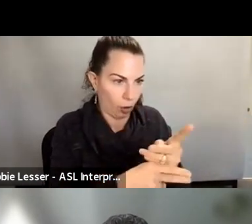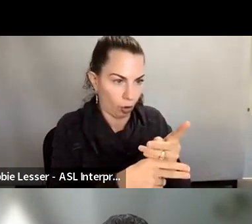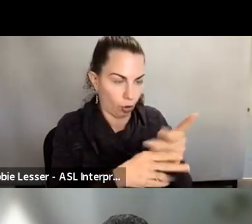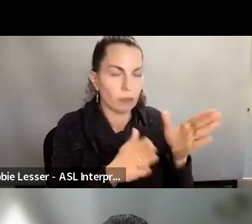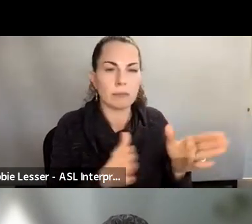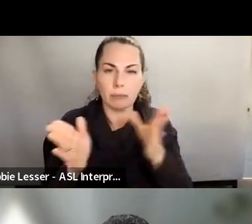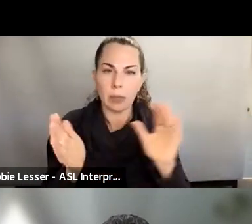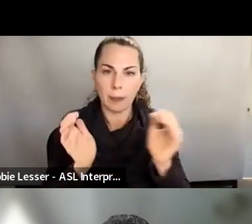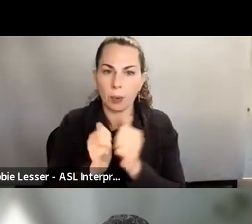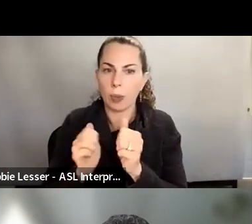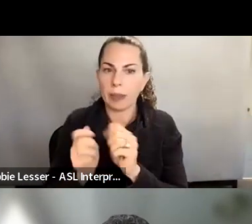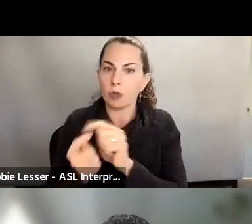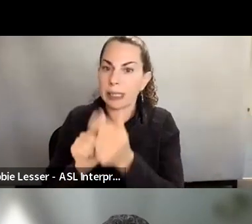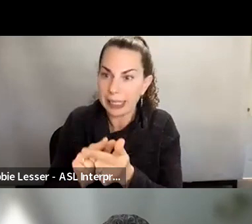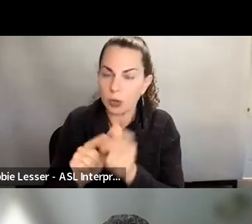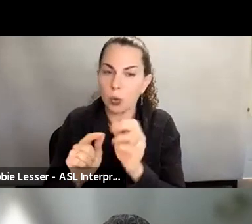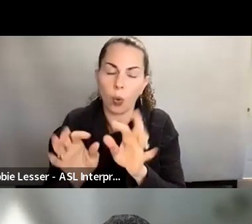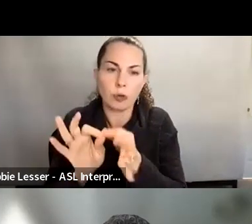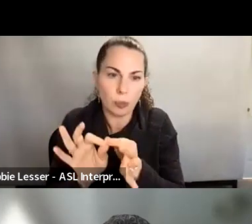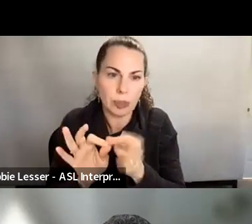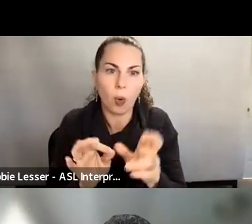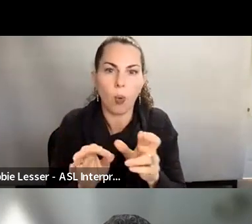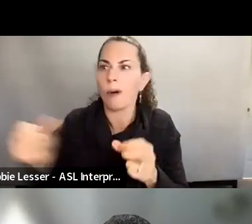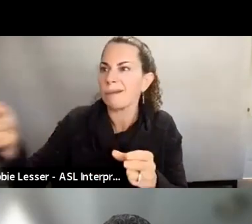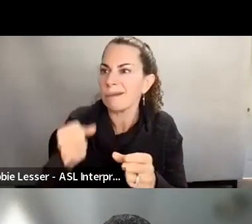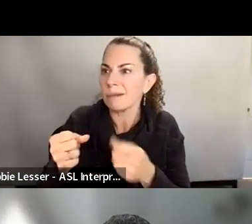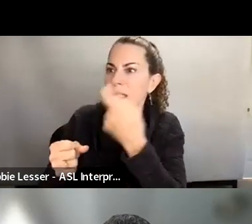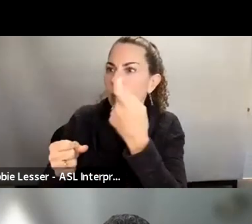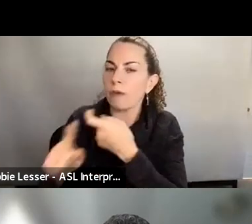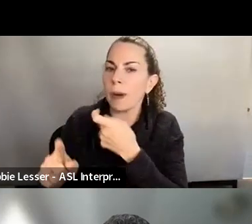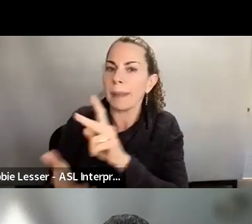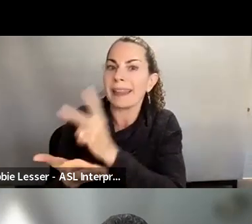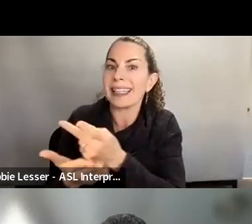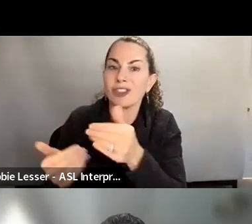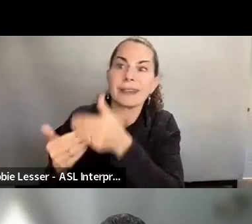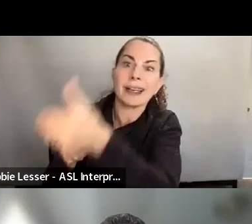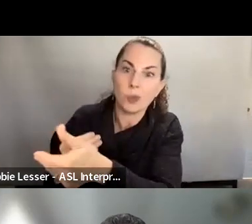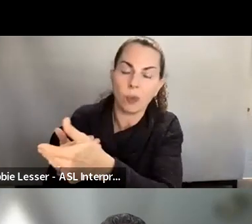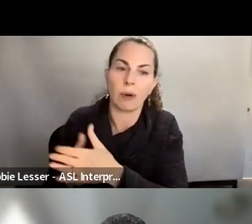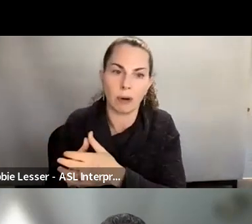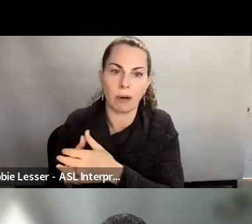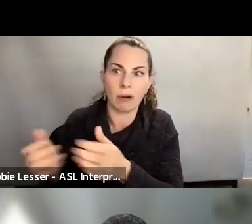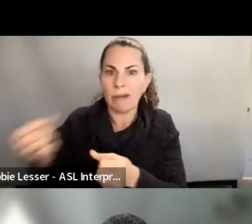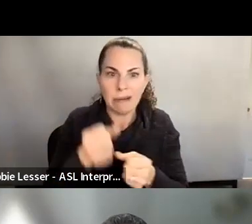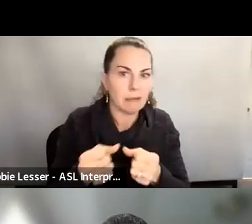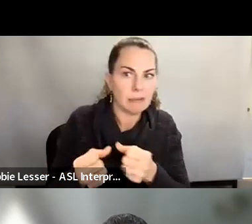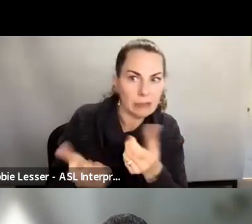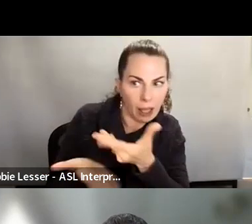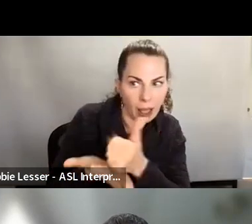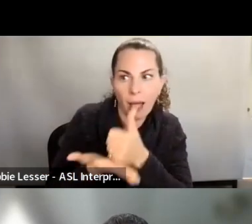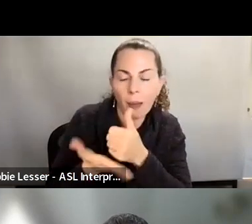somebody from the, you know, restaurant kitchen next door, which we have seen in investigations to provide interpretation,